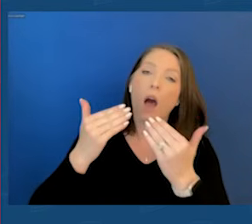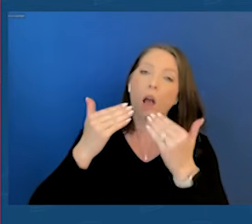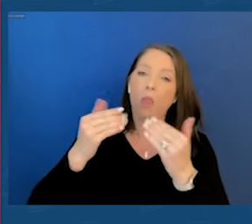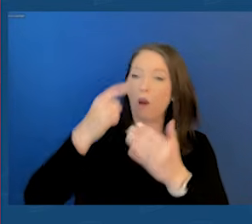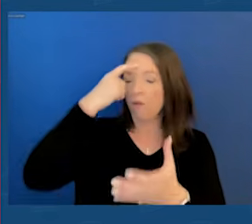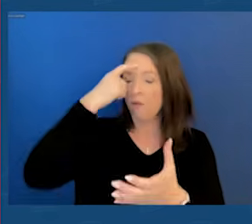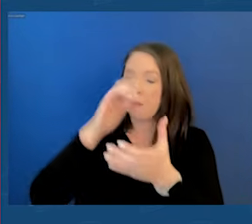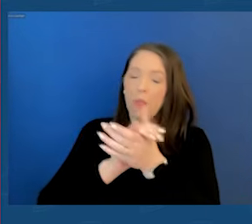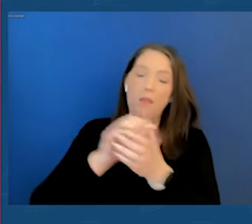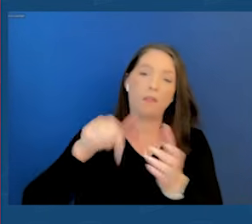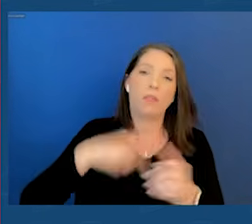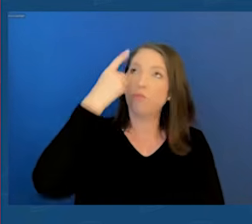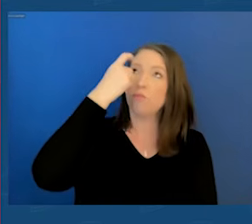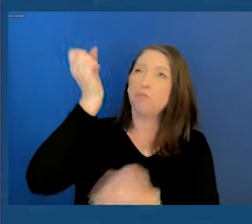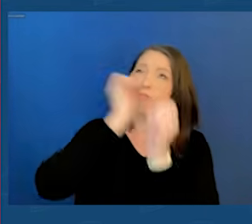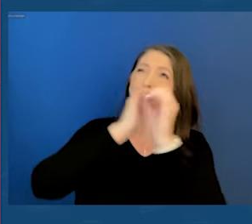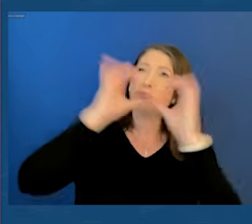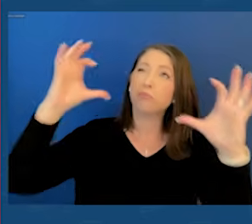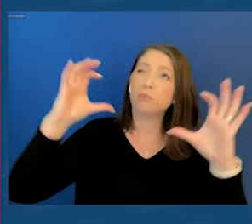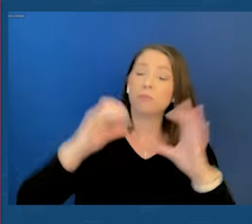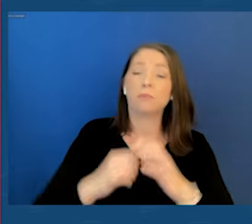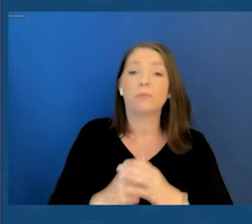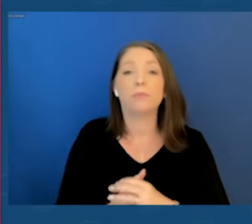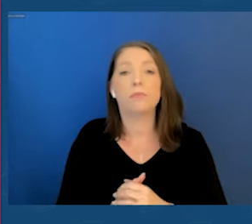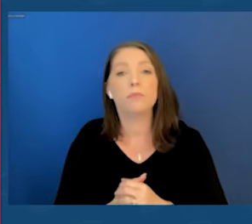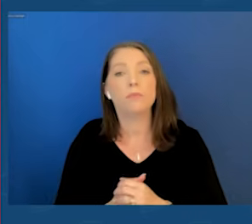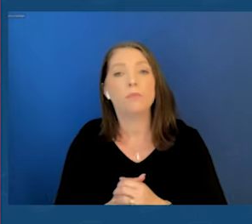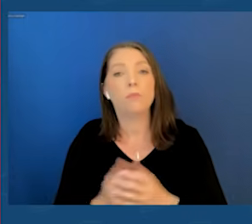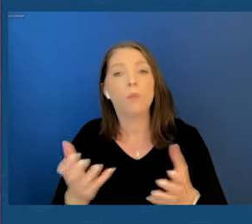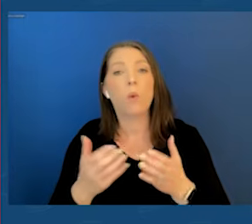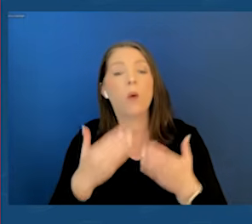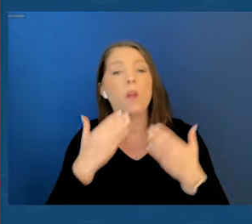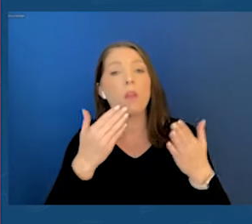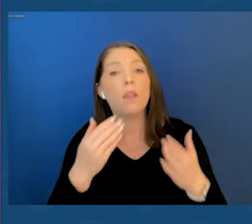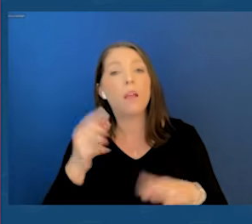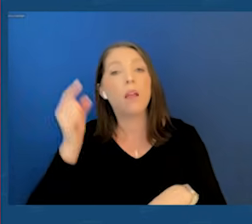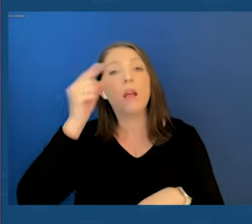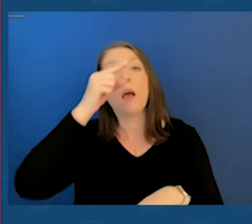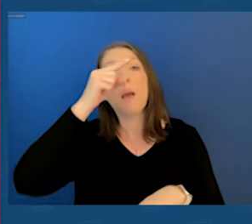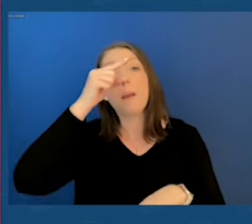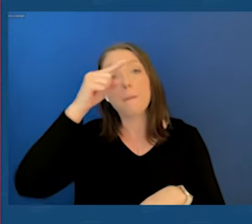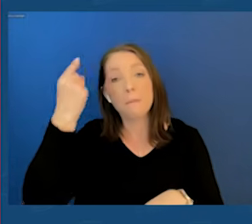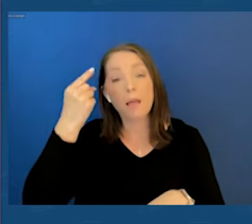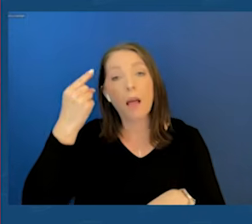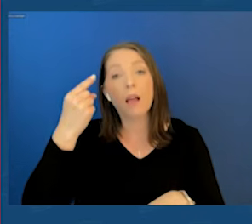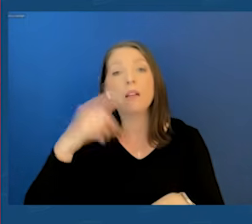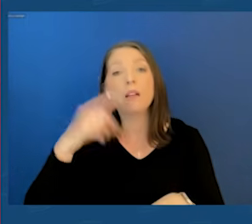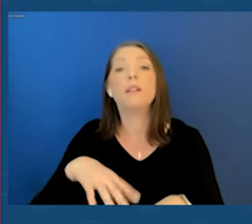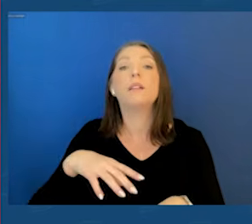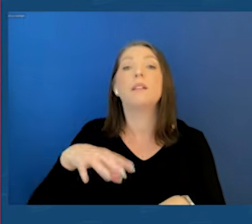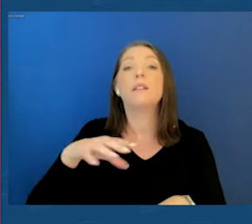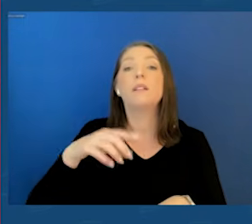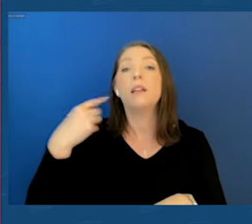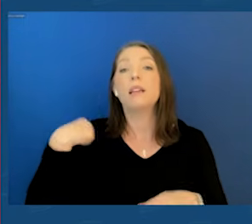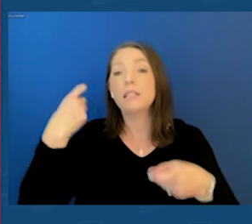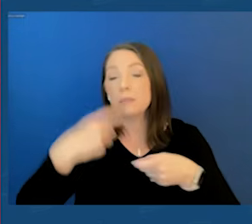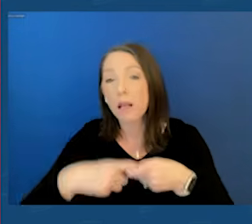dream. I also want to thank the members of the Black, Hispanic, Puerto Rican, Asian Caucus. If we can have them stand.